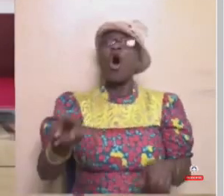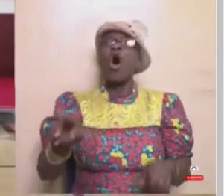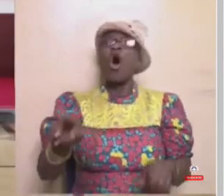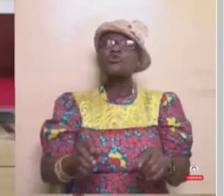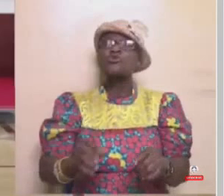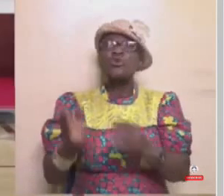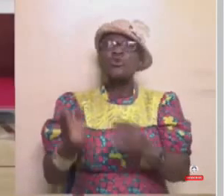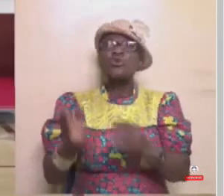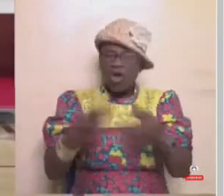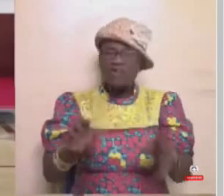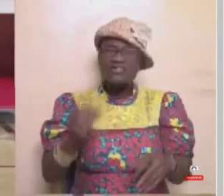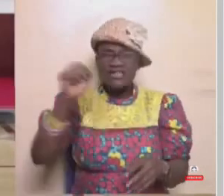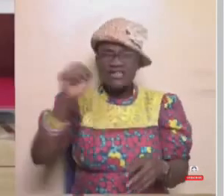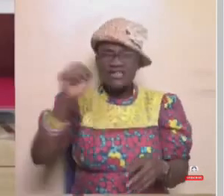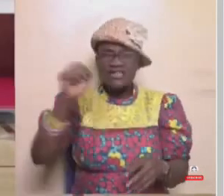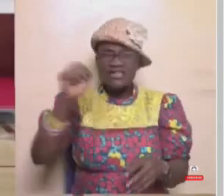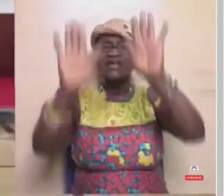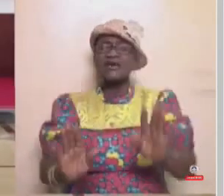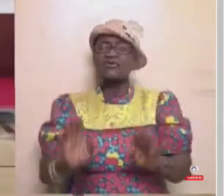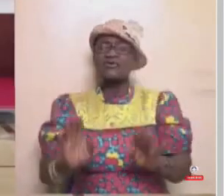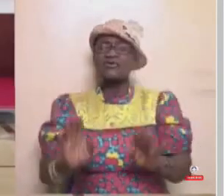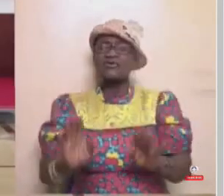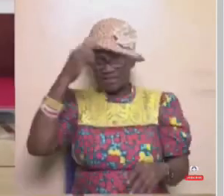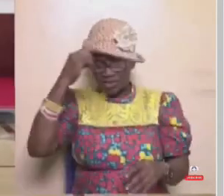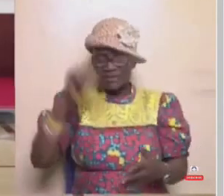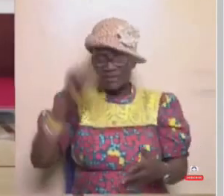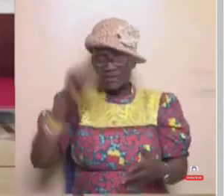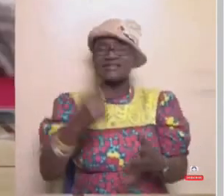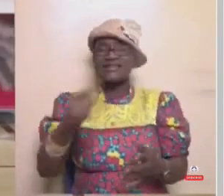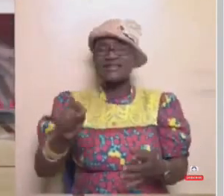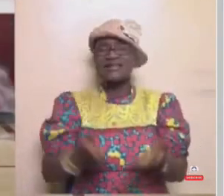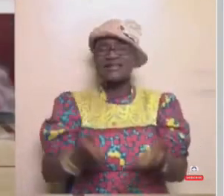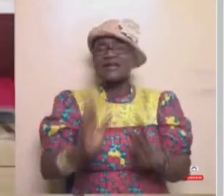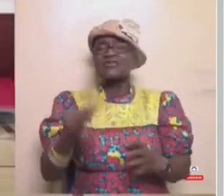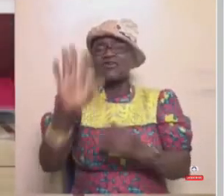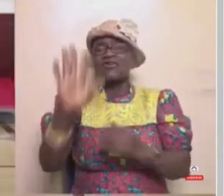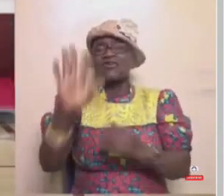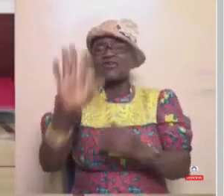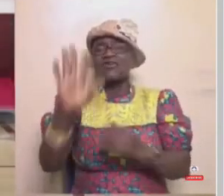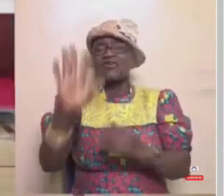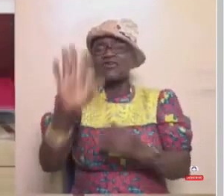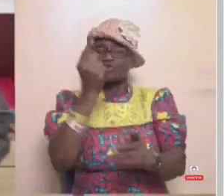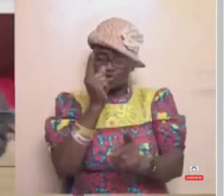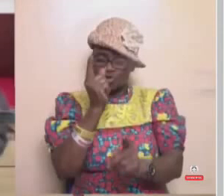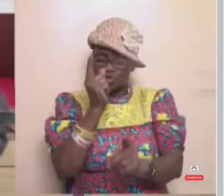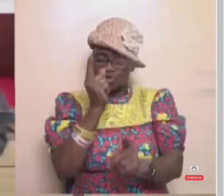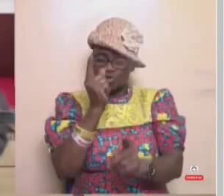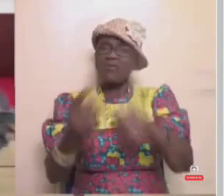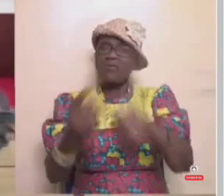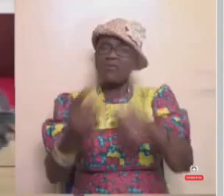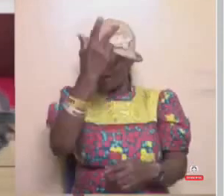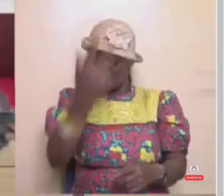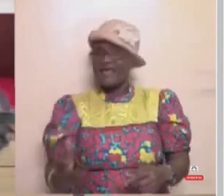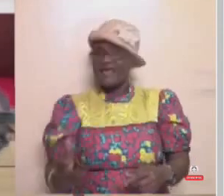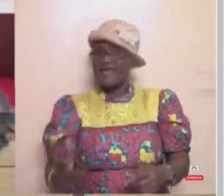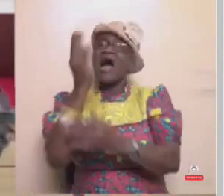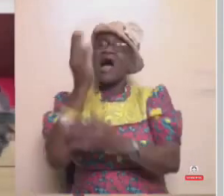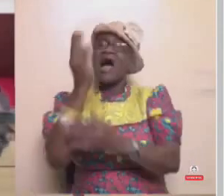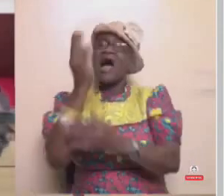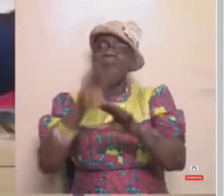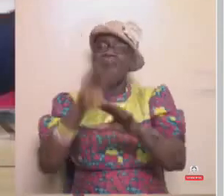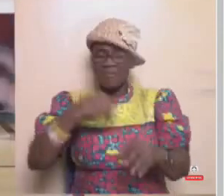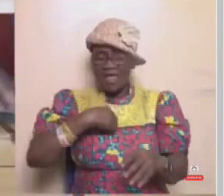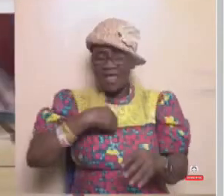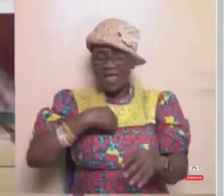servant of God will just come and lay hand on me and do something spectacular and I will receive my healing.